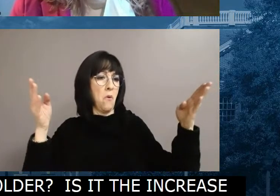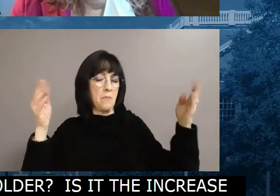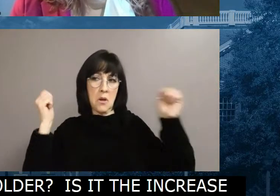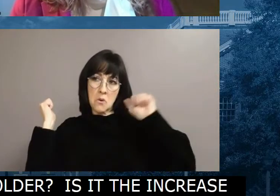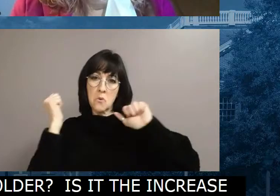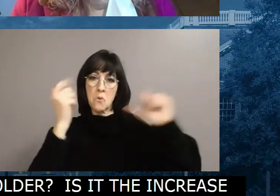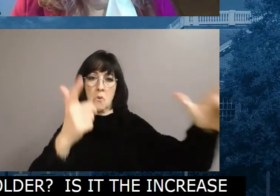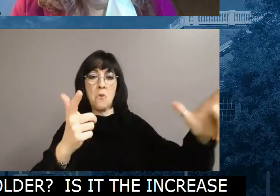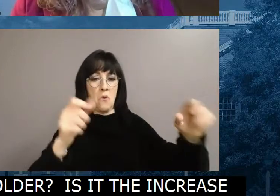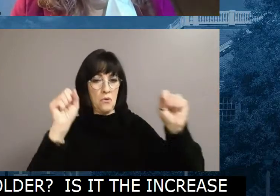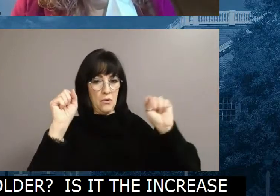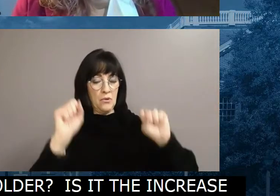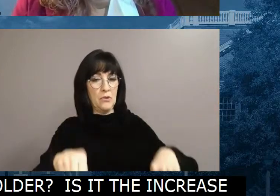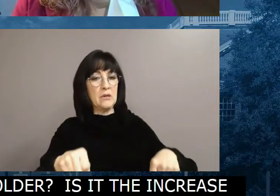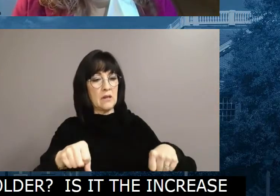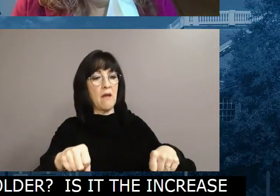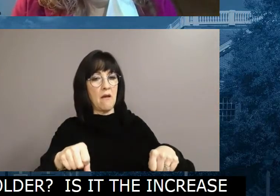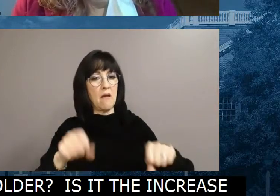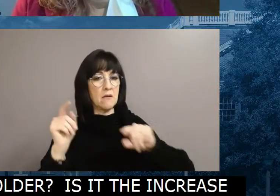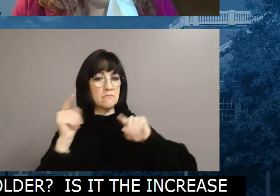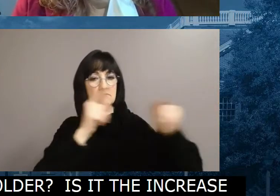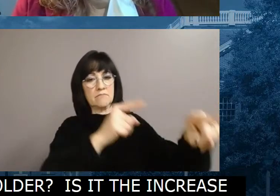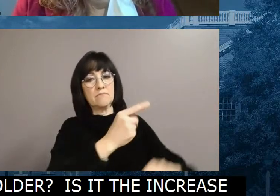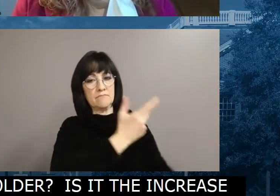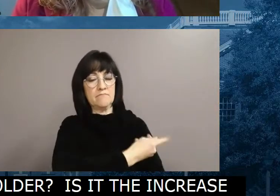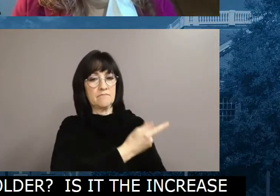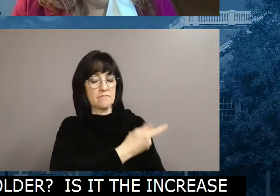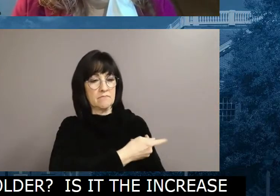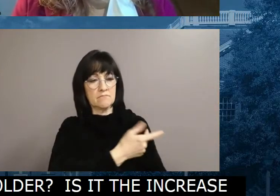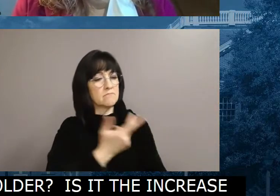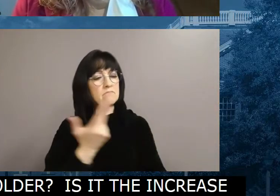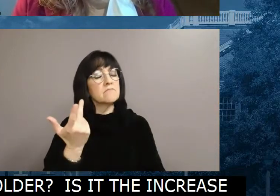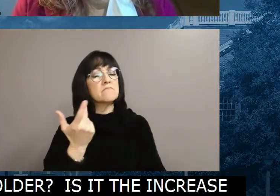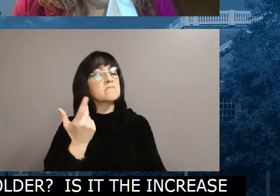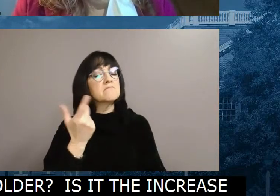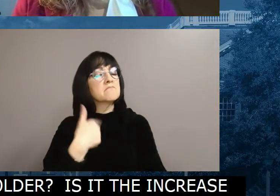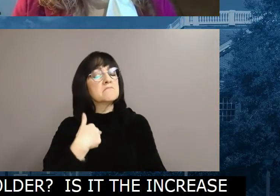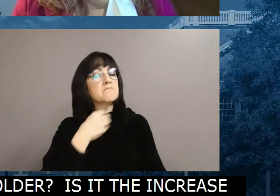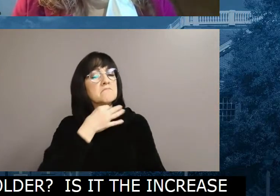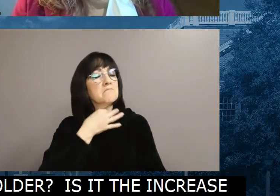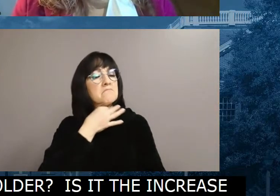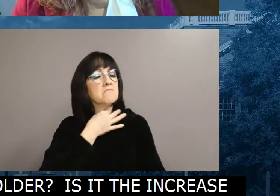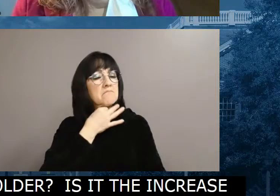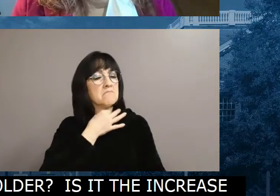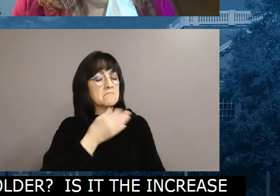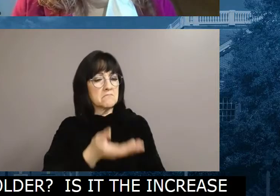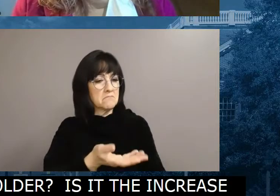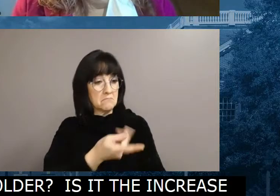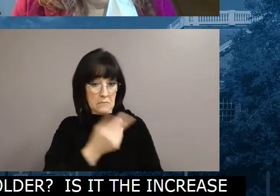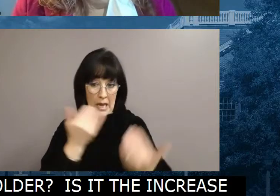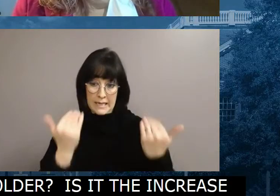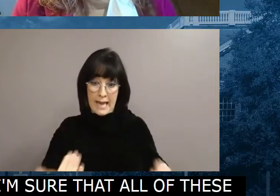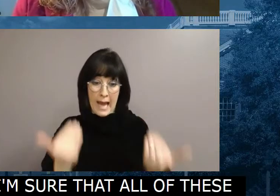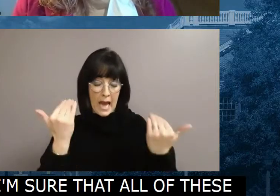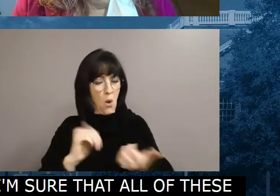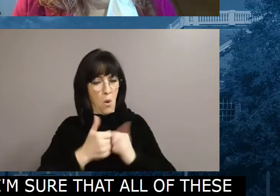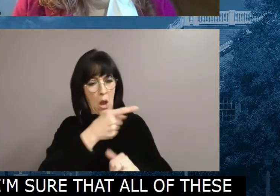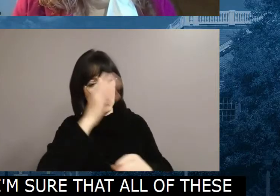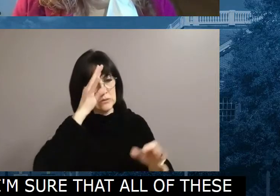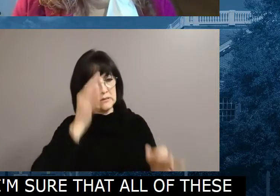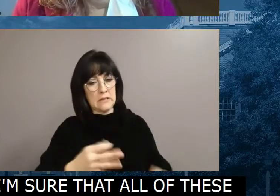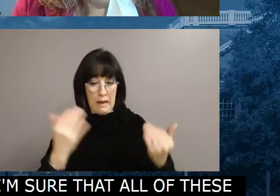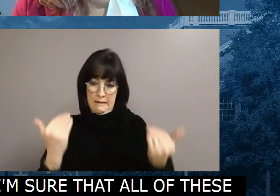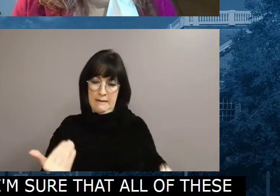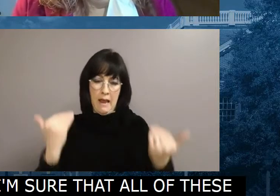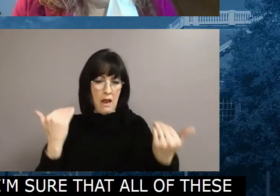but what was kind of the driving force that let you know we can and we should do this now? Yeah, I think it was a number of things. We've